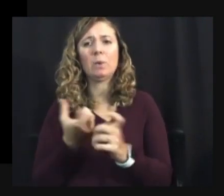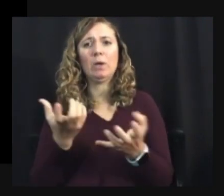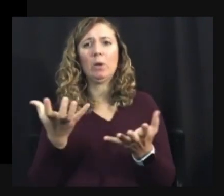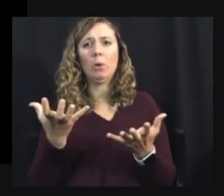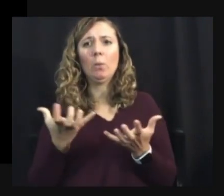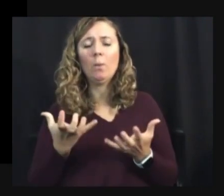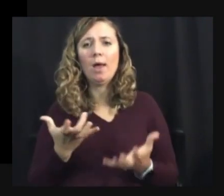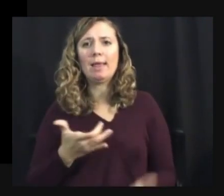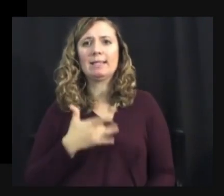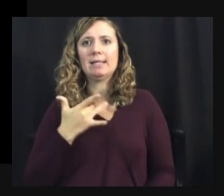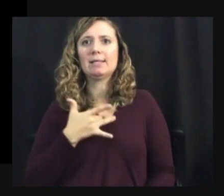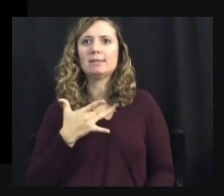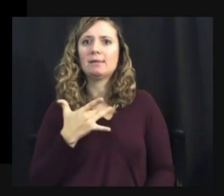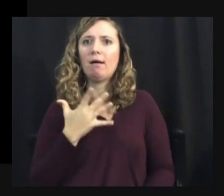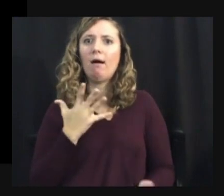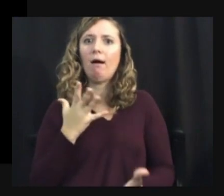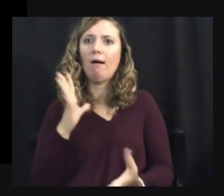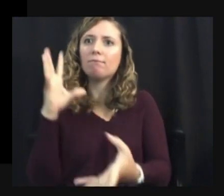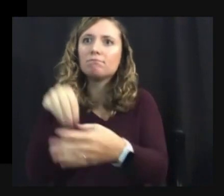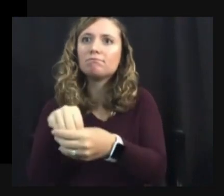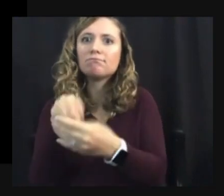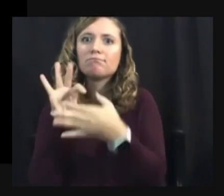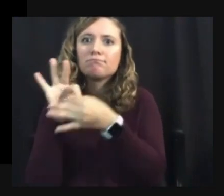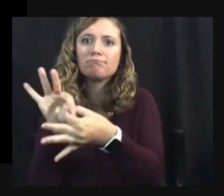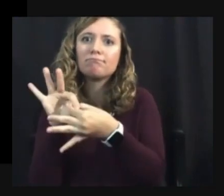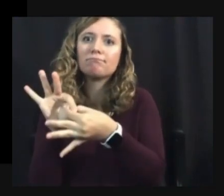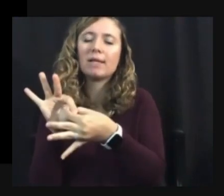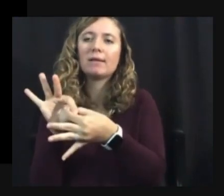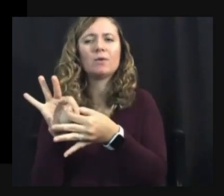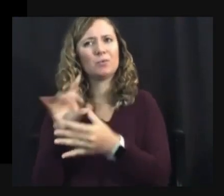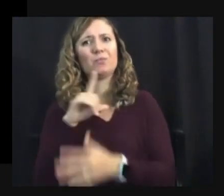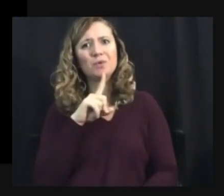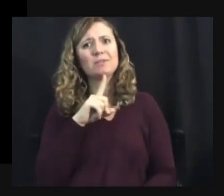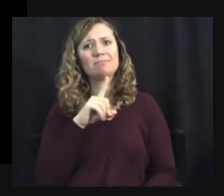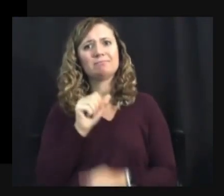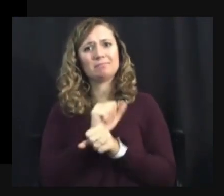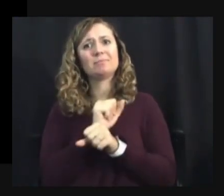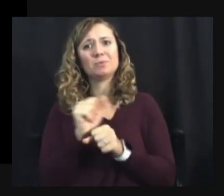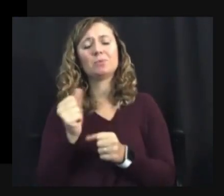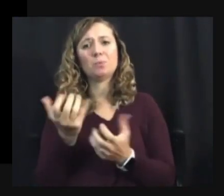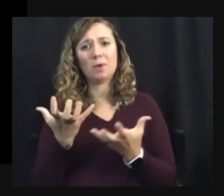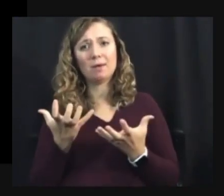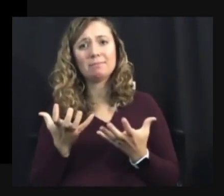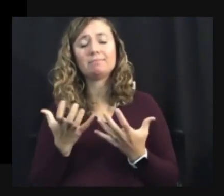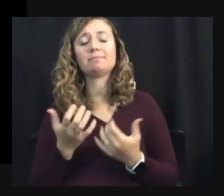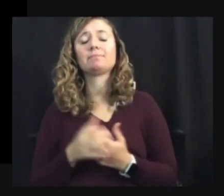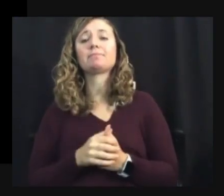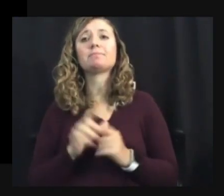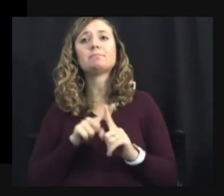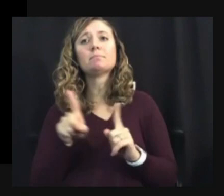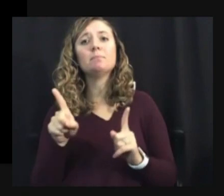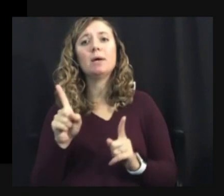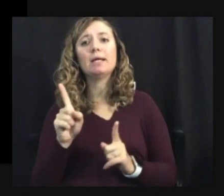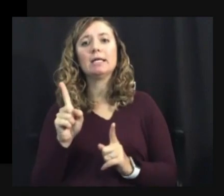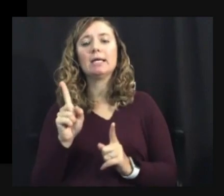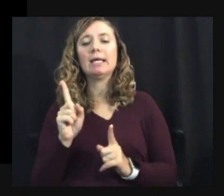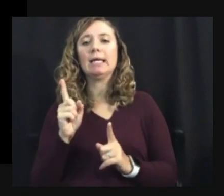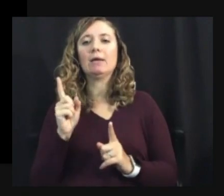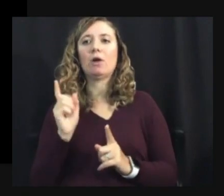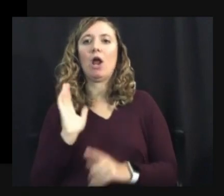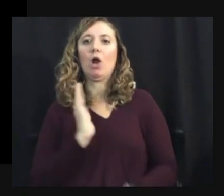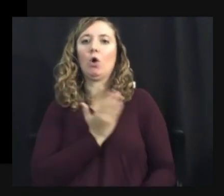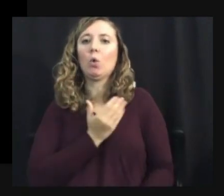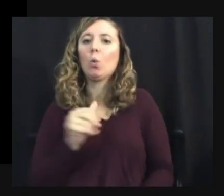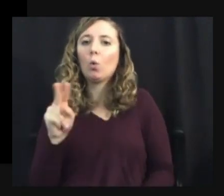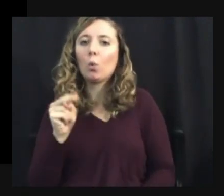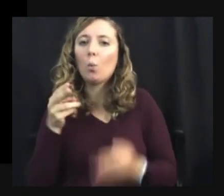of belonging. We really do, but we just do that in our own ways. So our